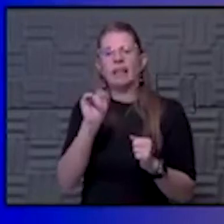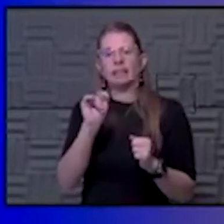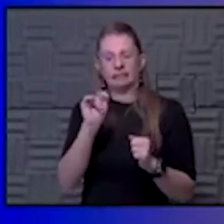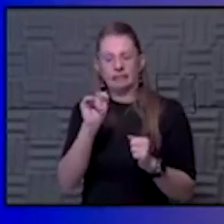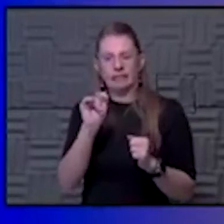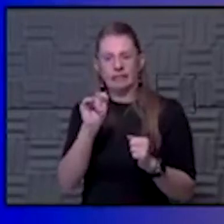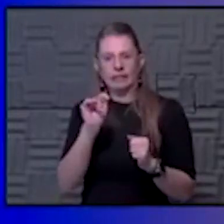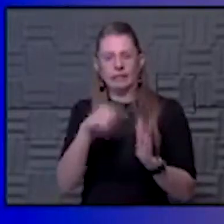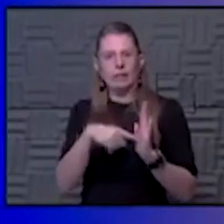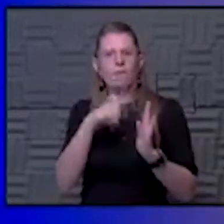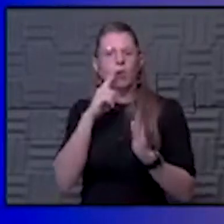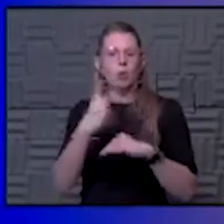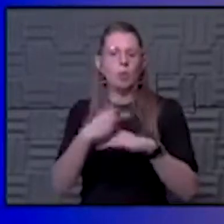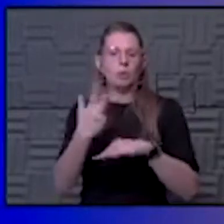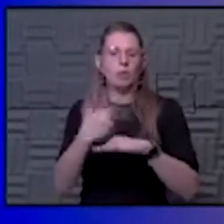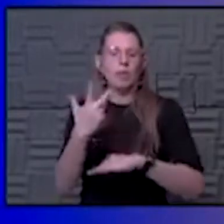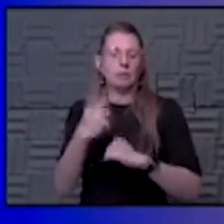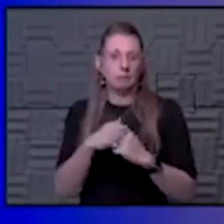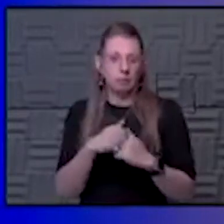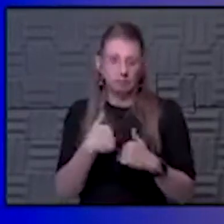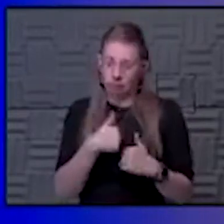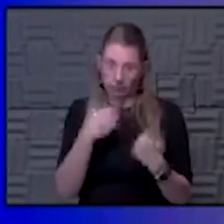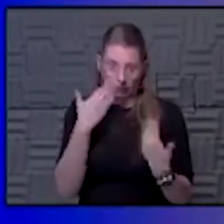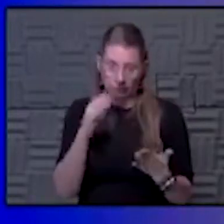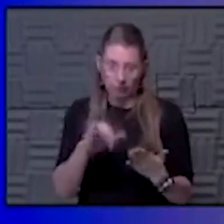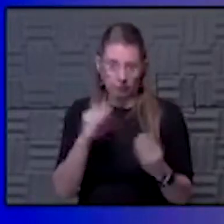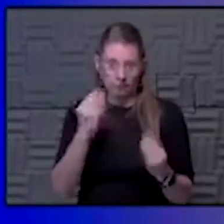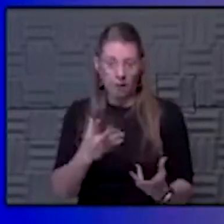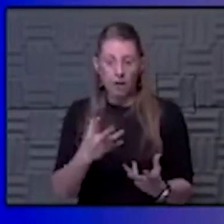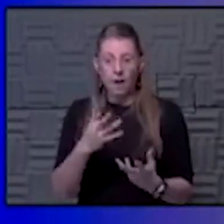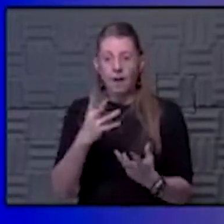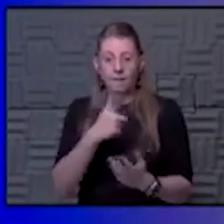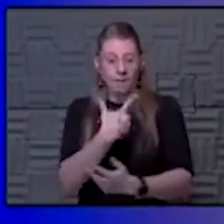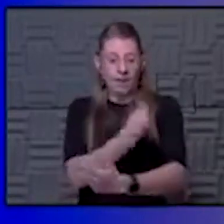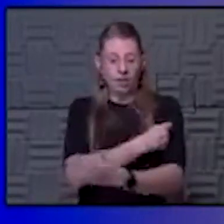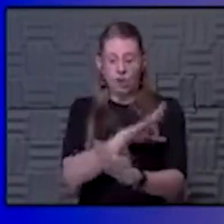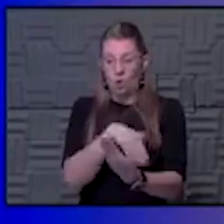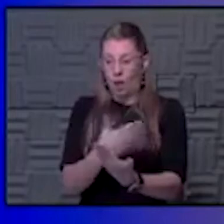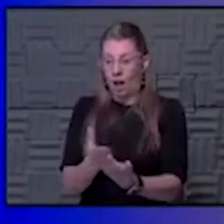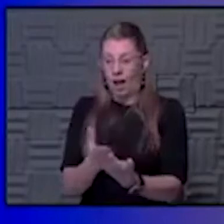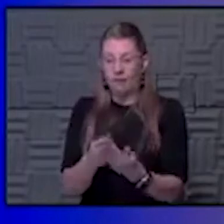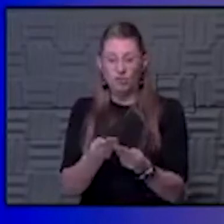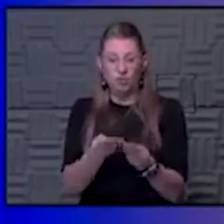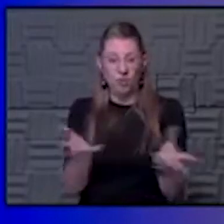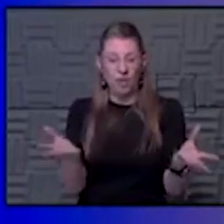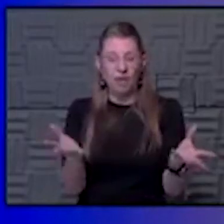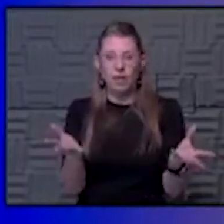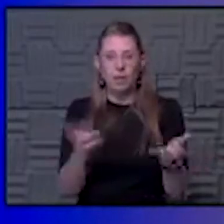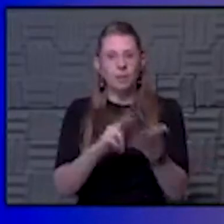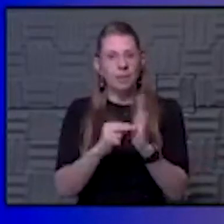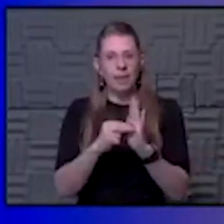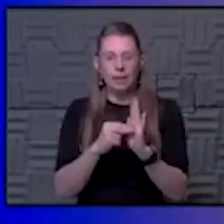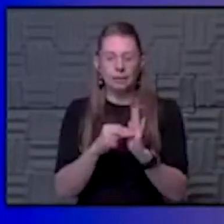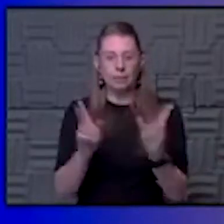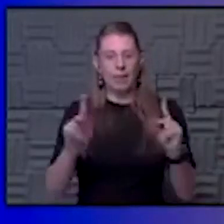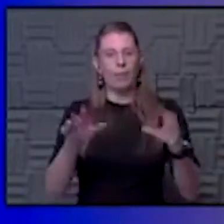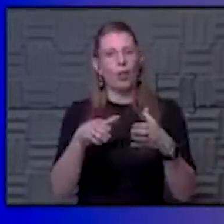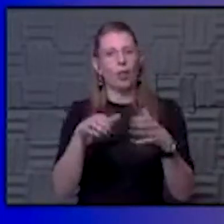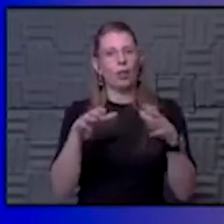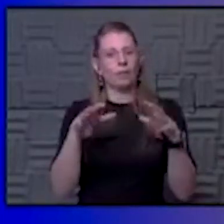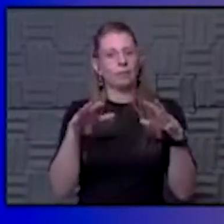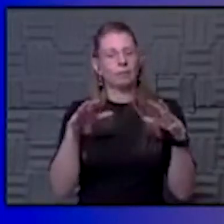either. So, I think just having the vaccine arrive and distributed doesn't mean that the populace